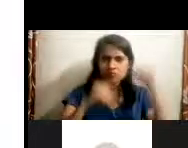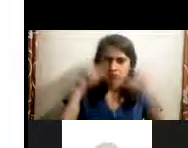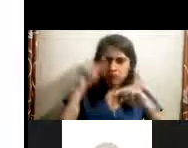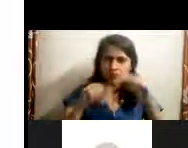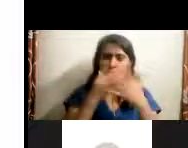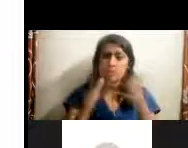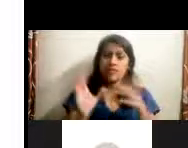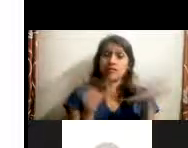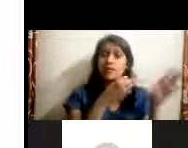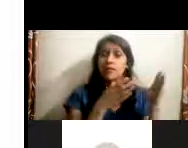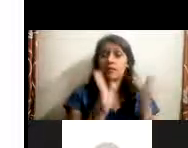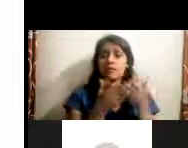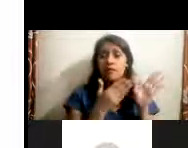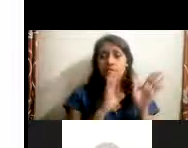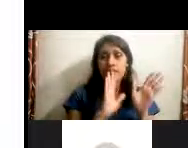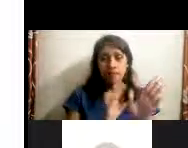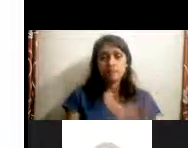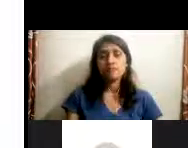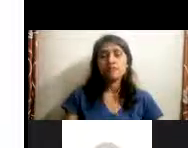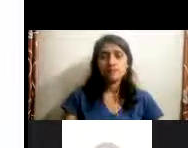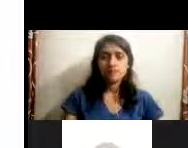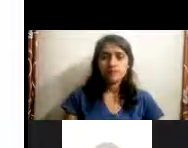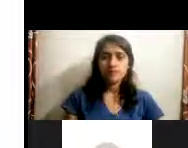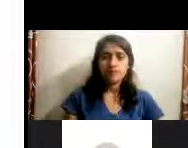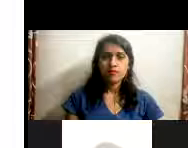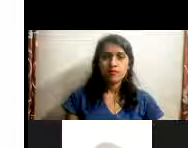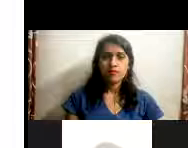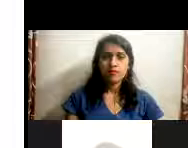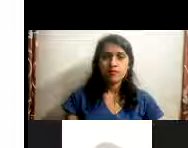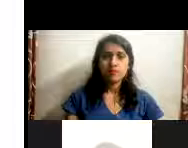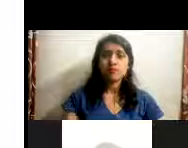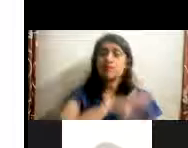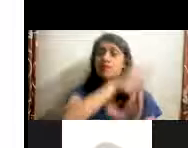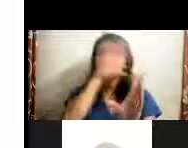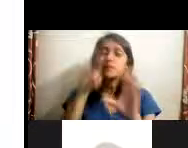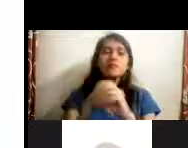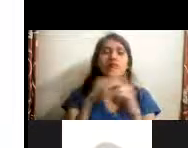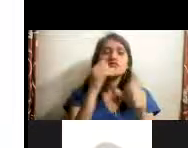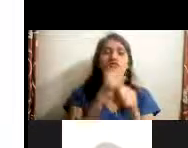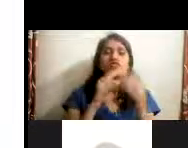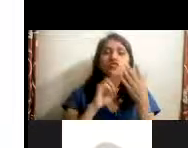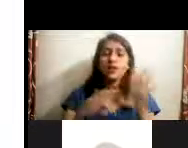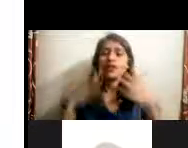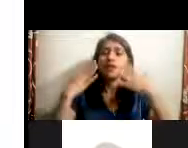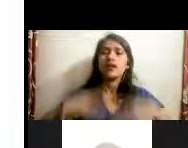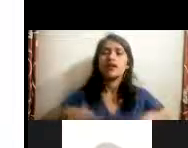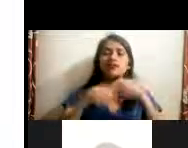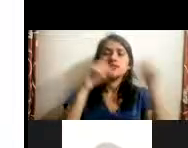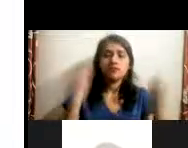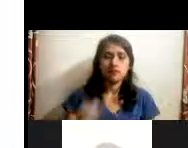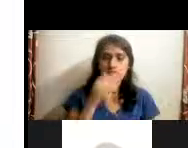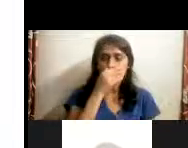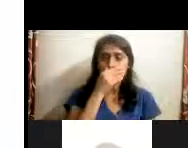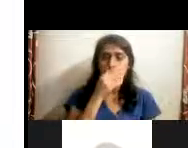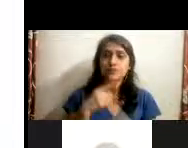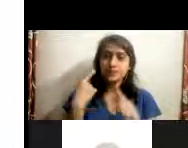department. And all these come under the director or Directorate of General Health Services. Whereas, we also